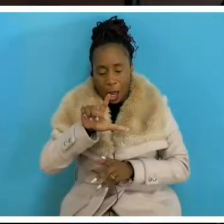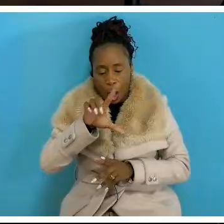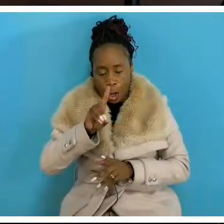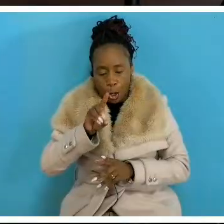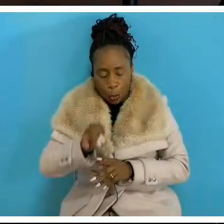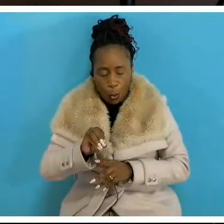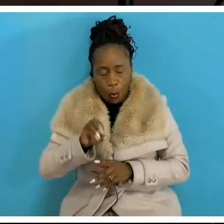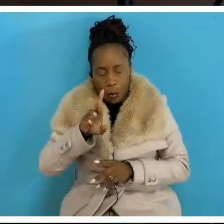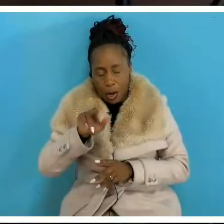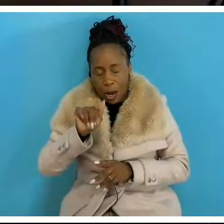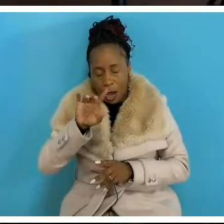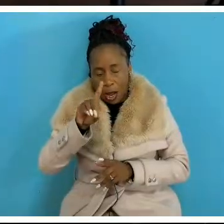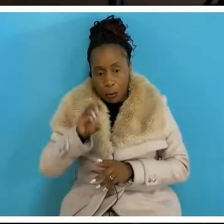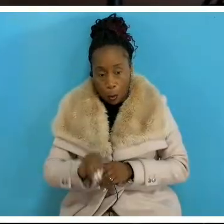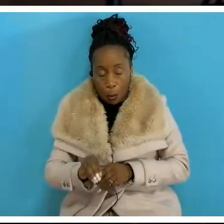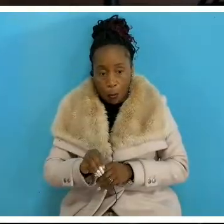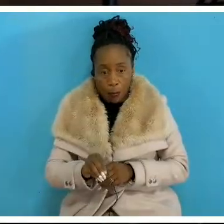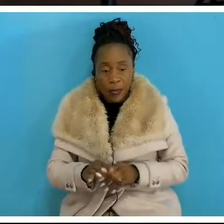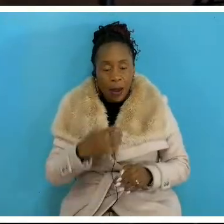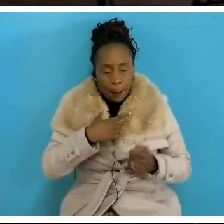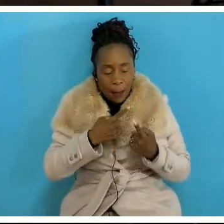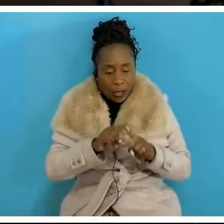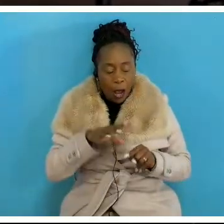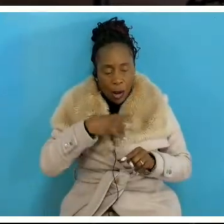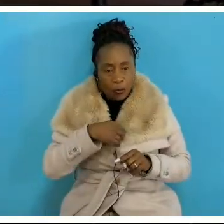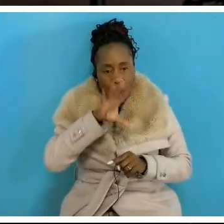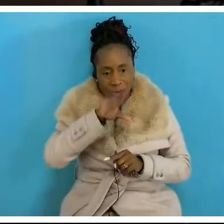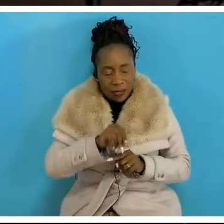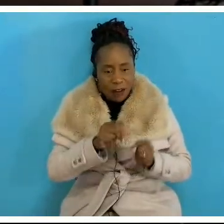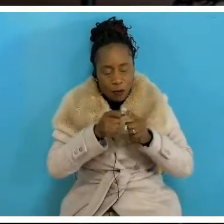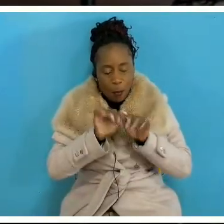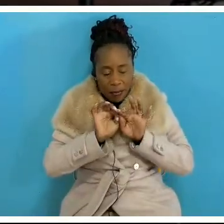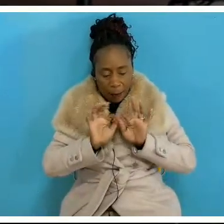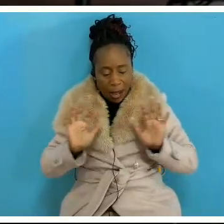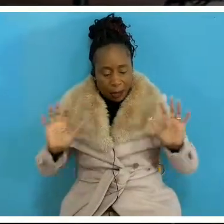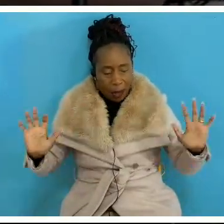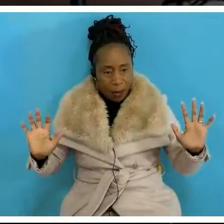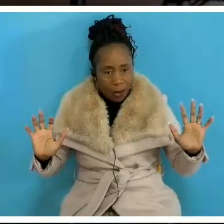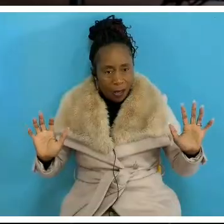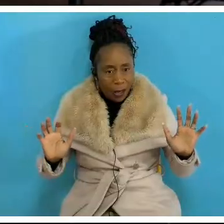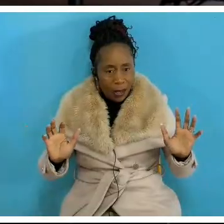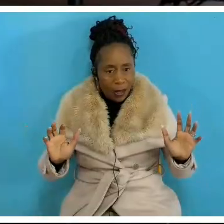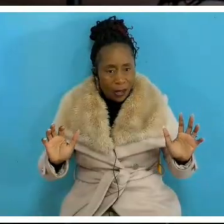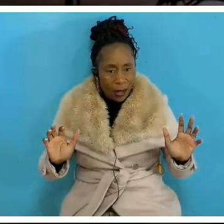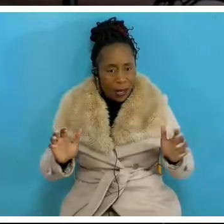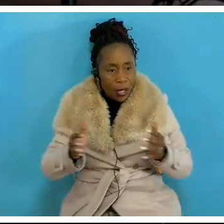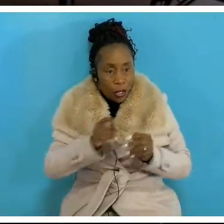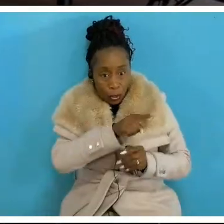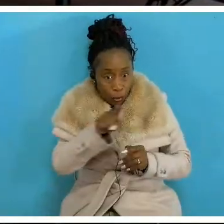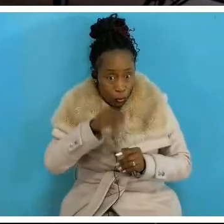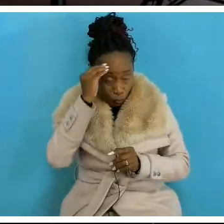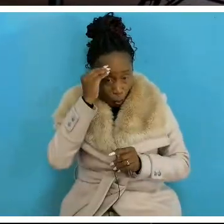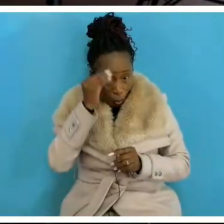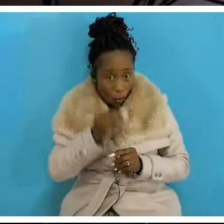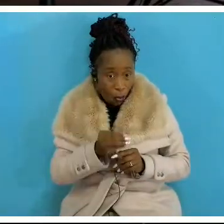Then I also want to ask from the panel here, do any of you guys know where's Ward 7,